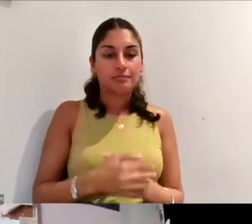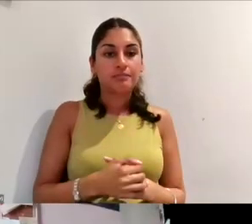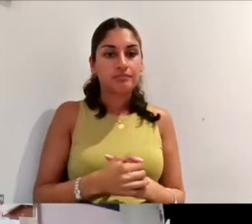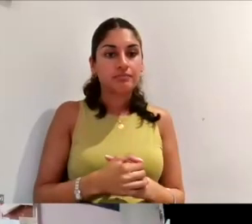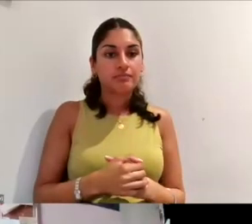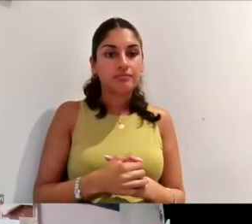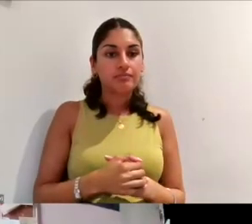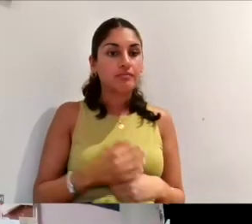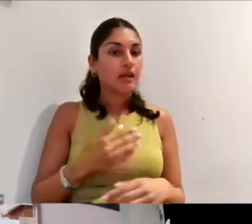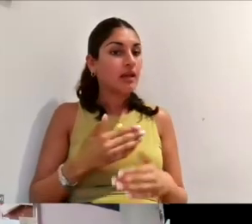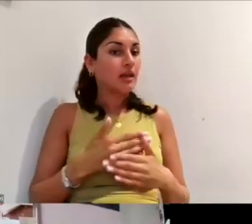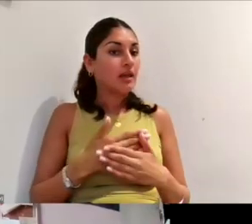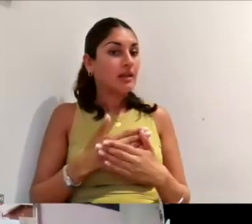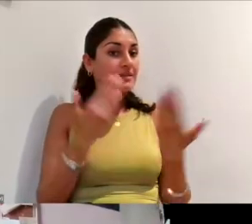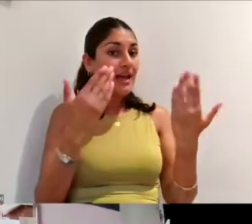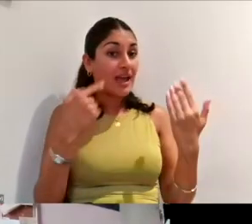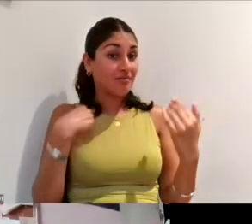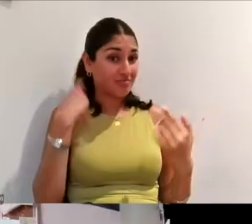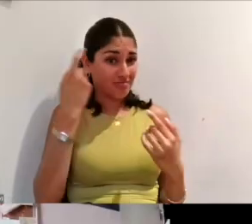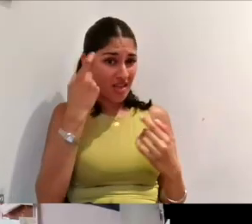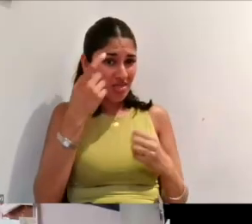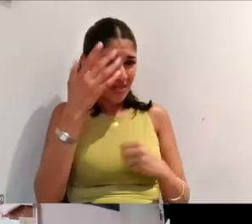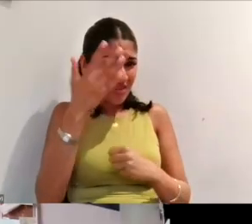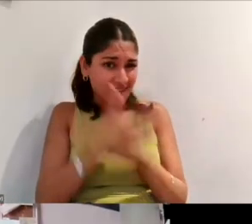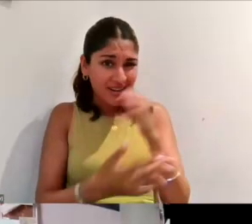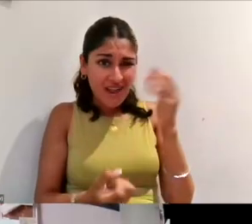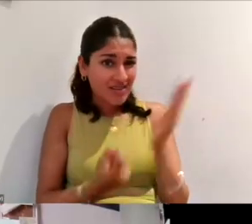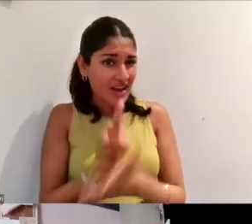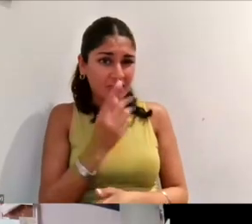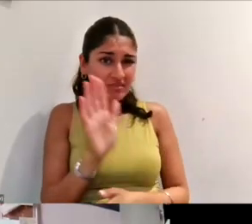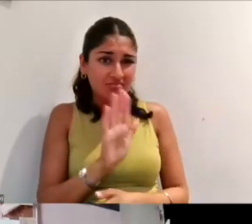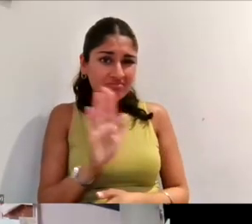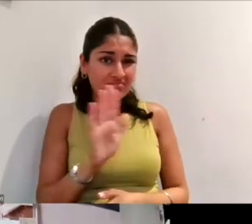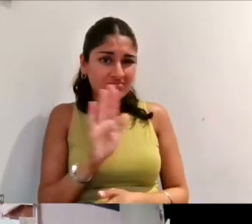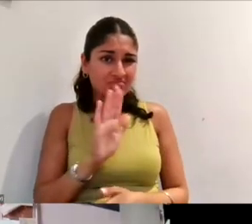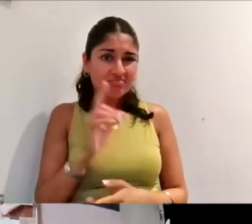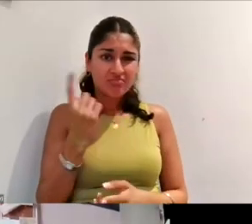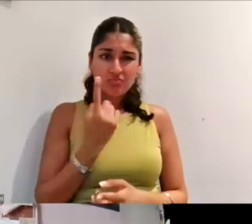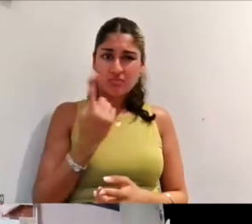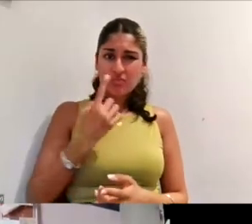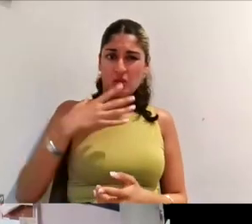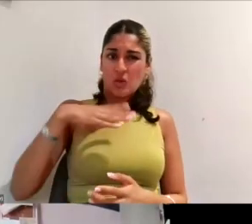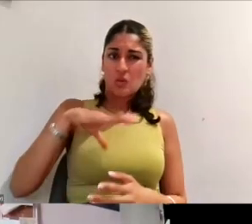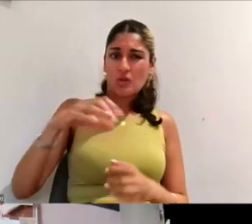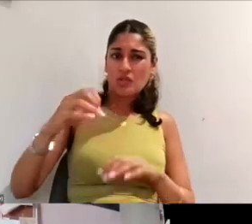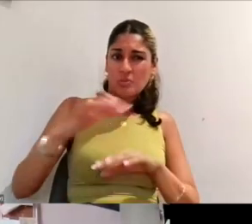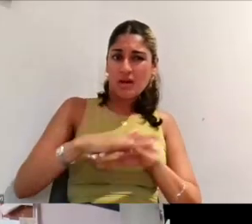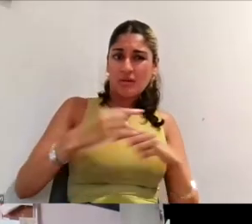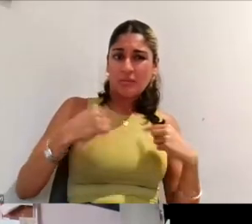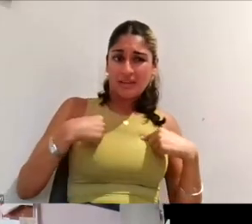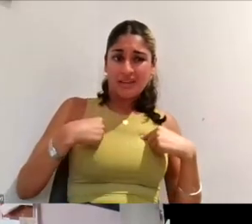come, because who wants to marry a disabled woman? So